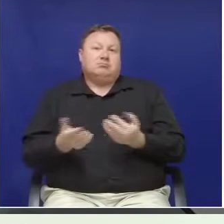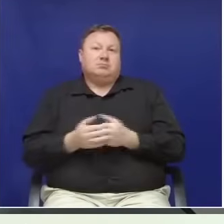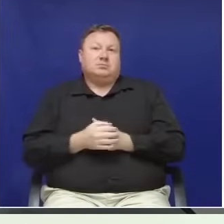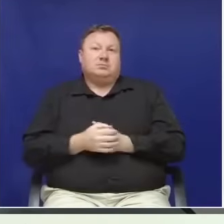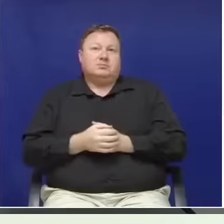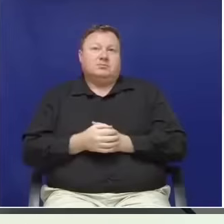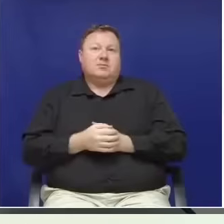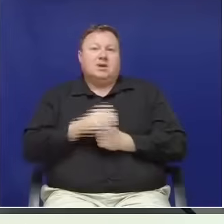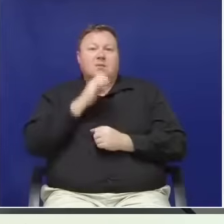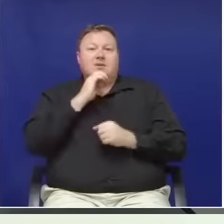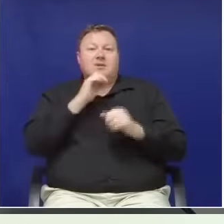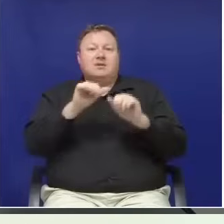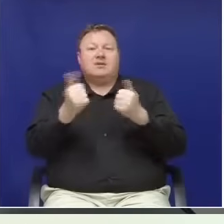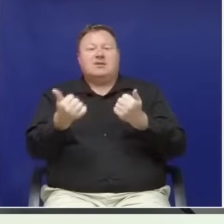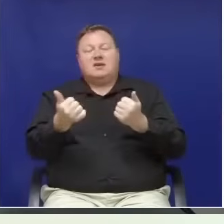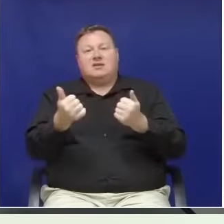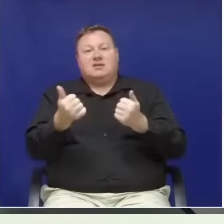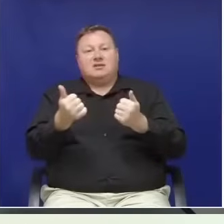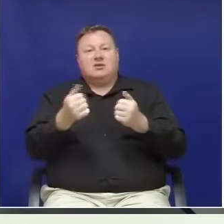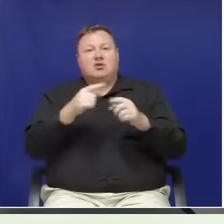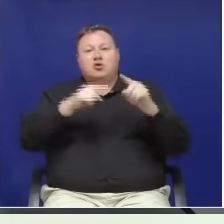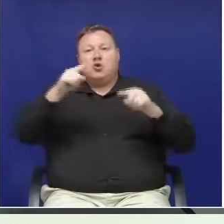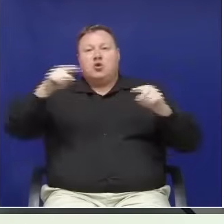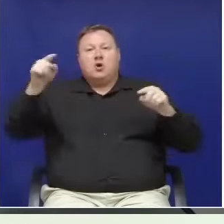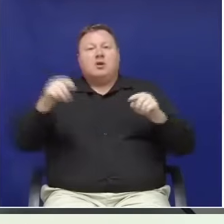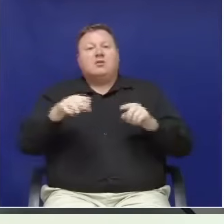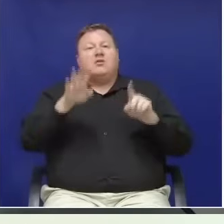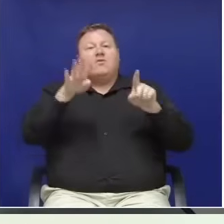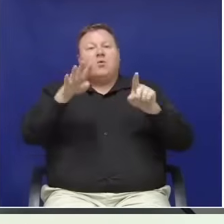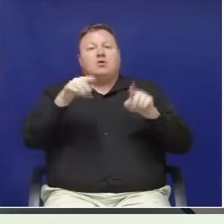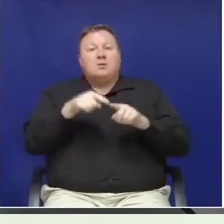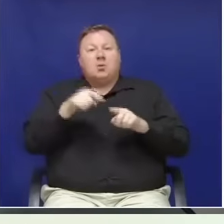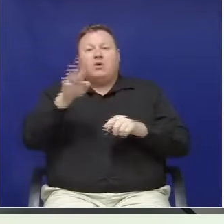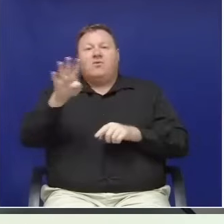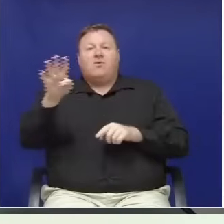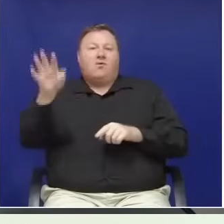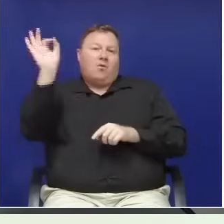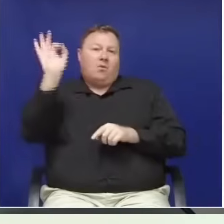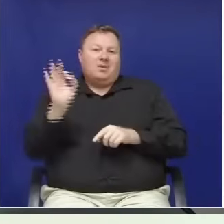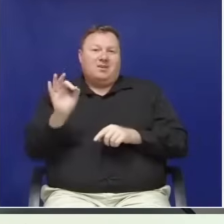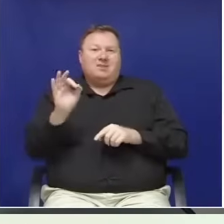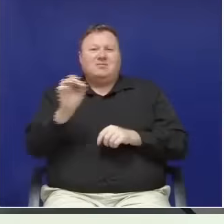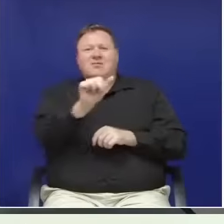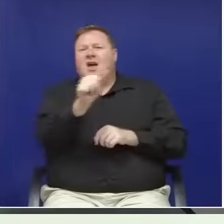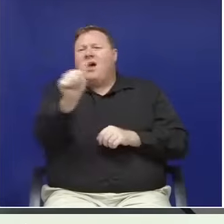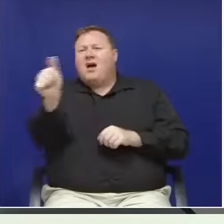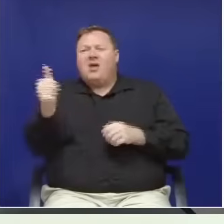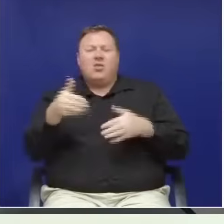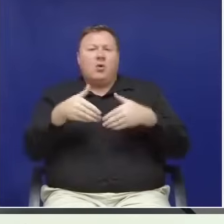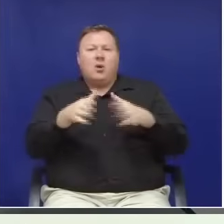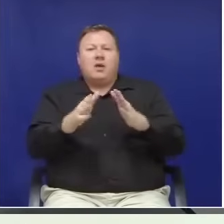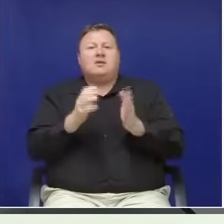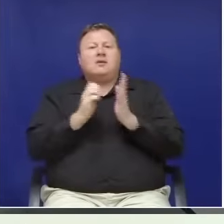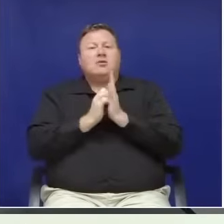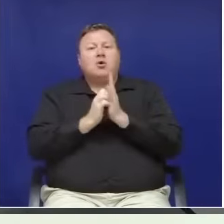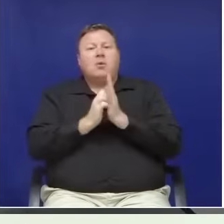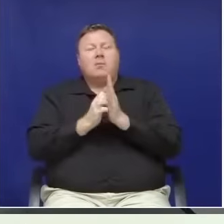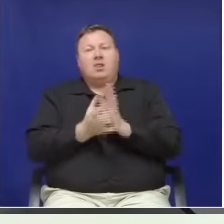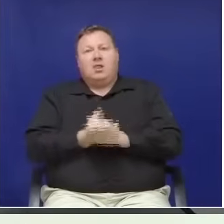a success rate of 14.44%. There are other ways. For instance, we